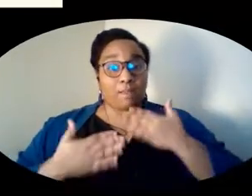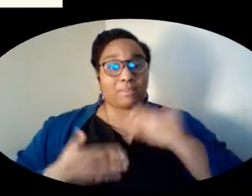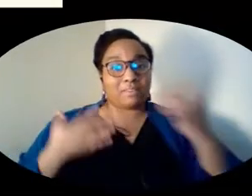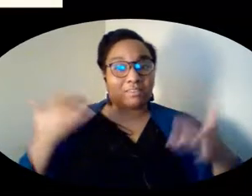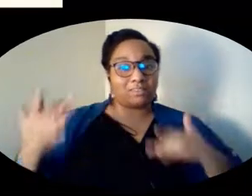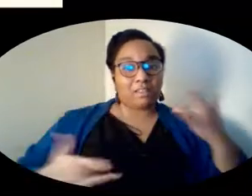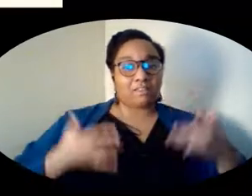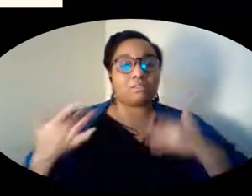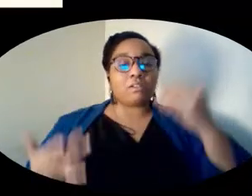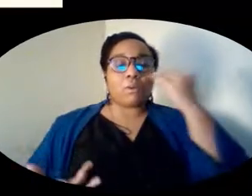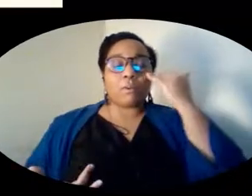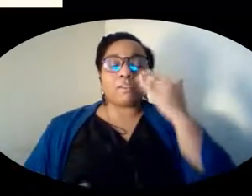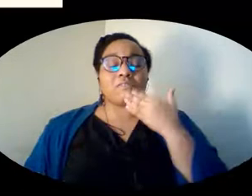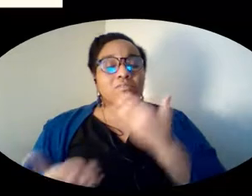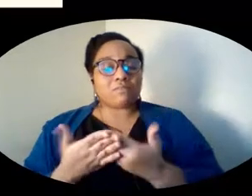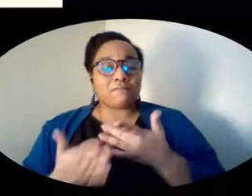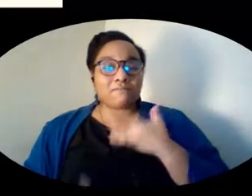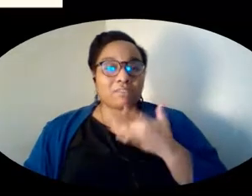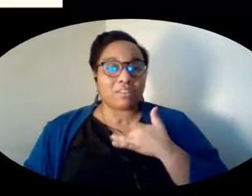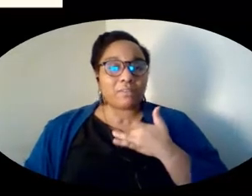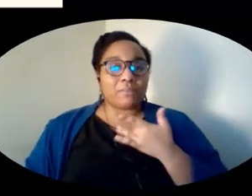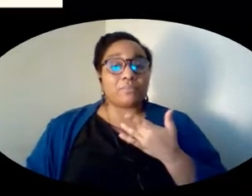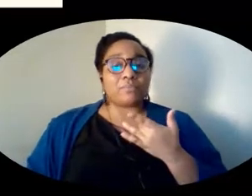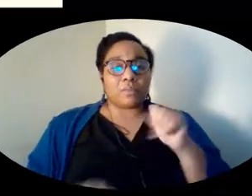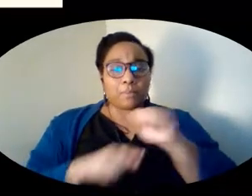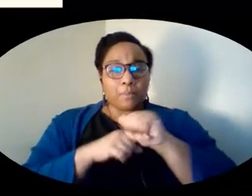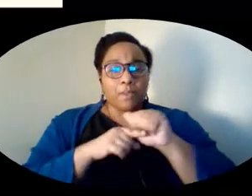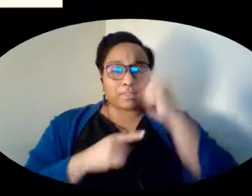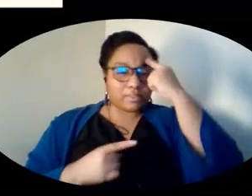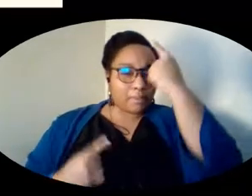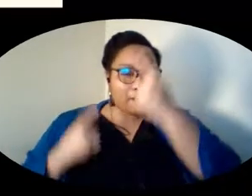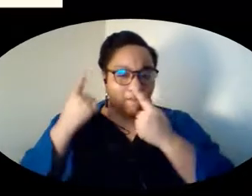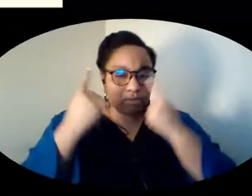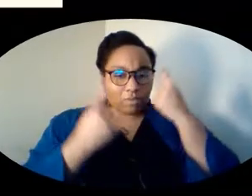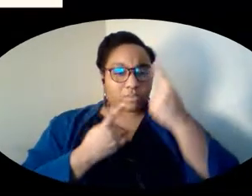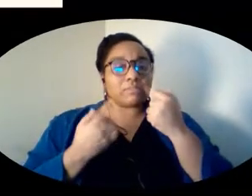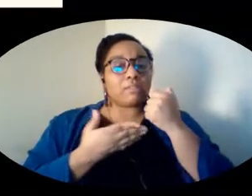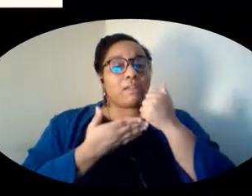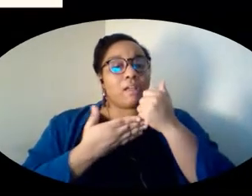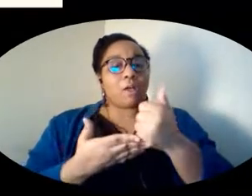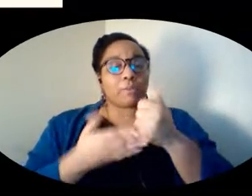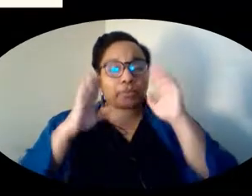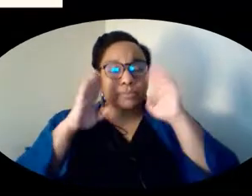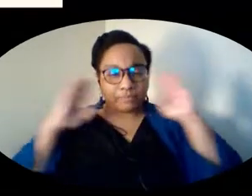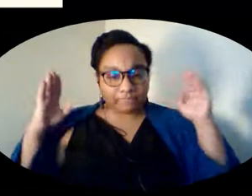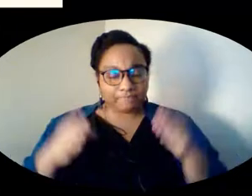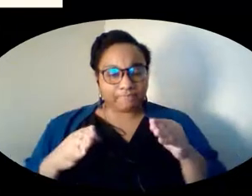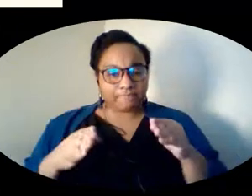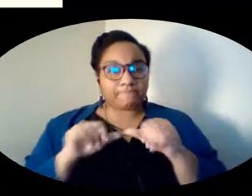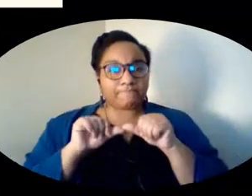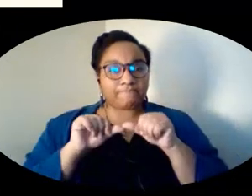you're aware of how good it feels. Practicing mindfulness can also help you stay